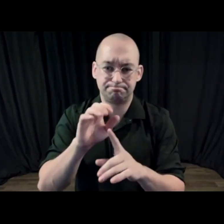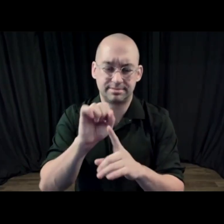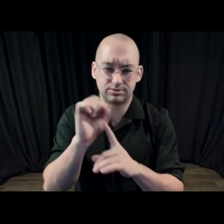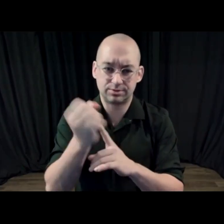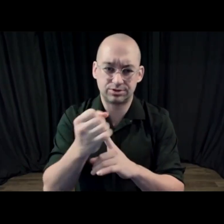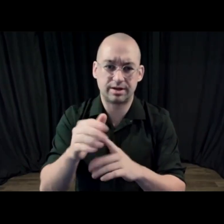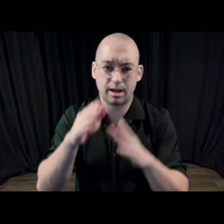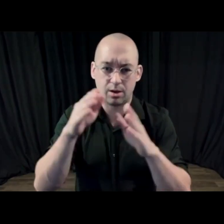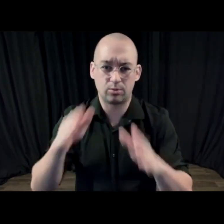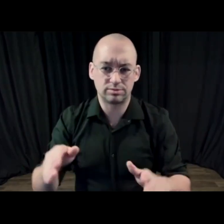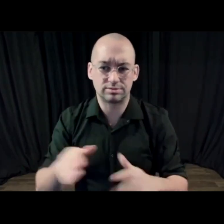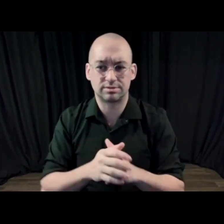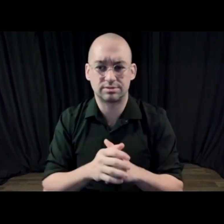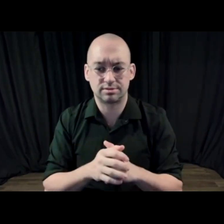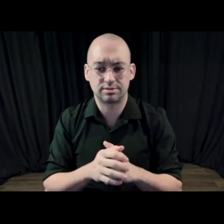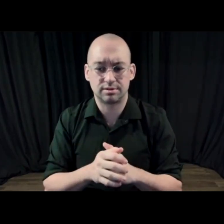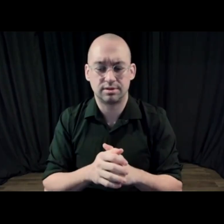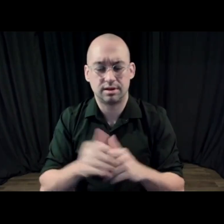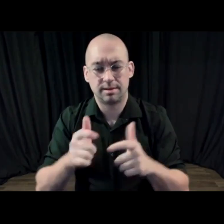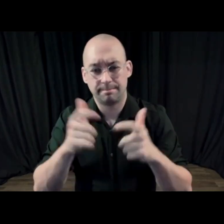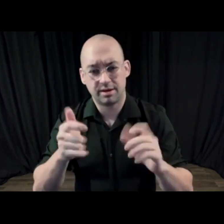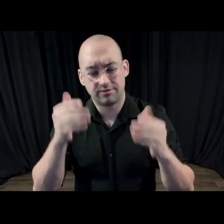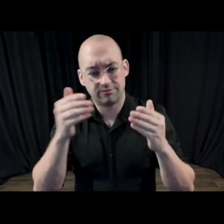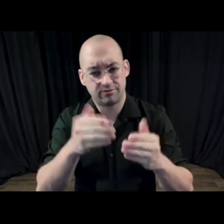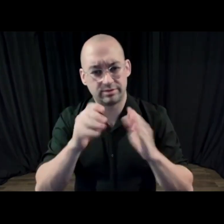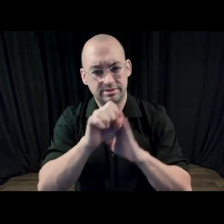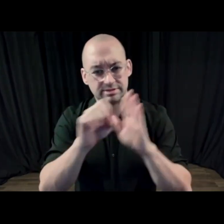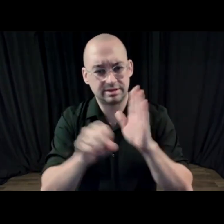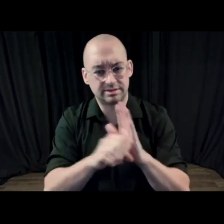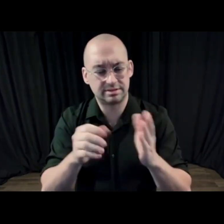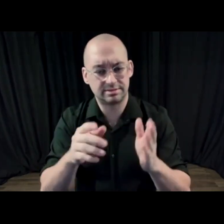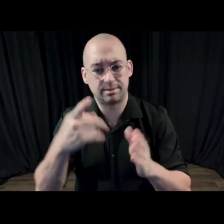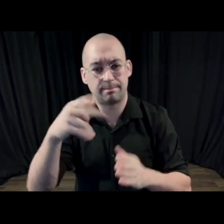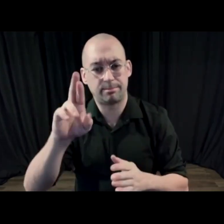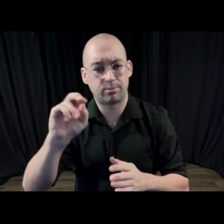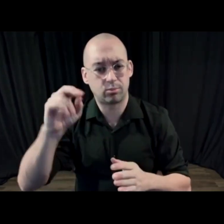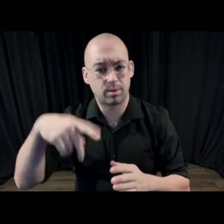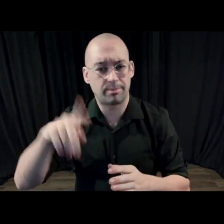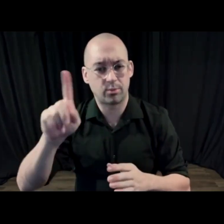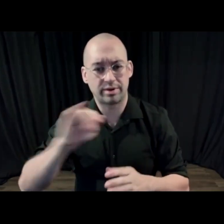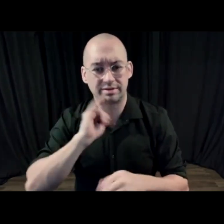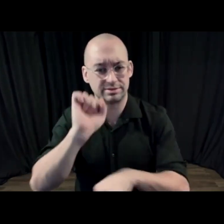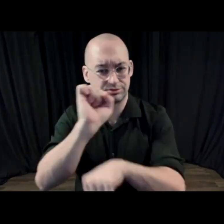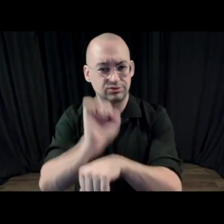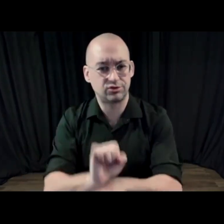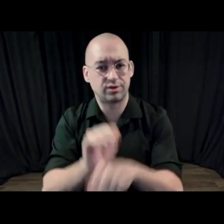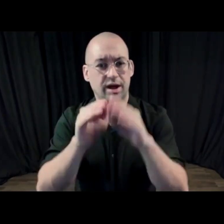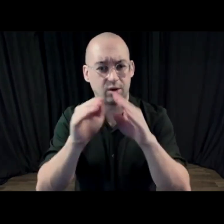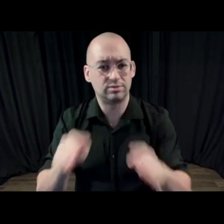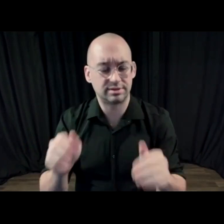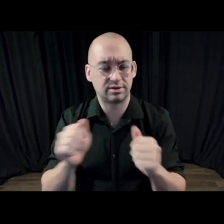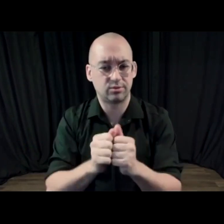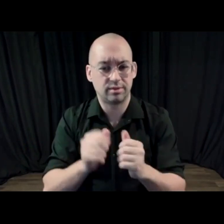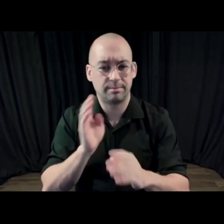the state's Proposition 1 and behavioral health transformation is to secure housing for people with behavioral